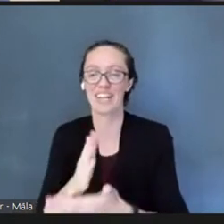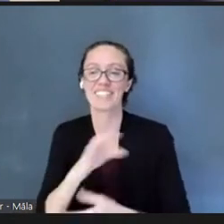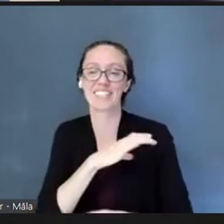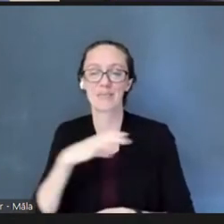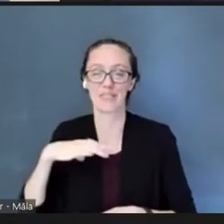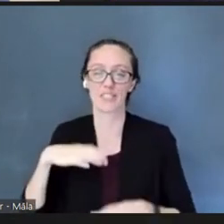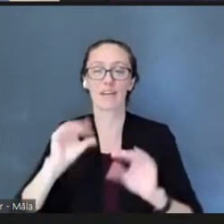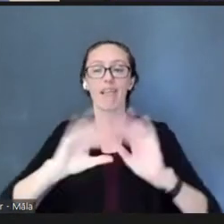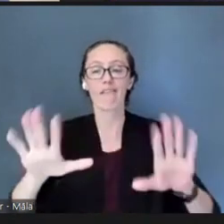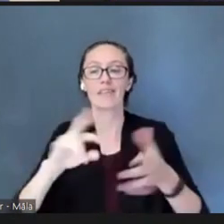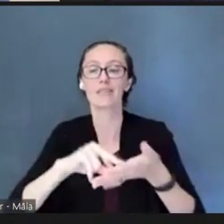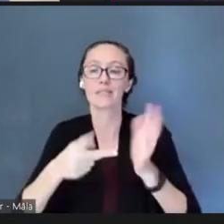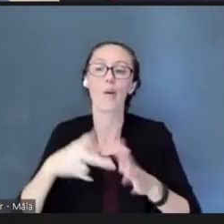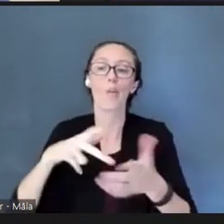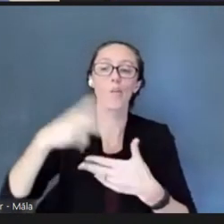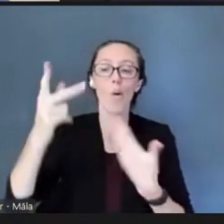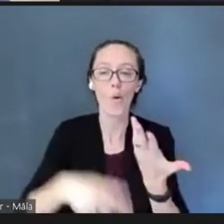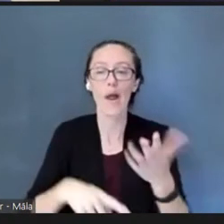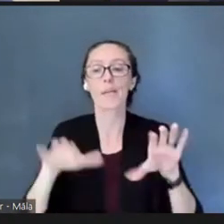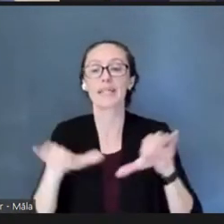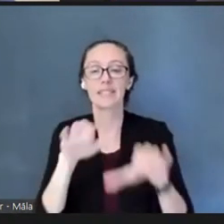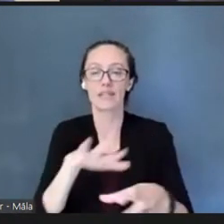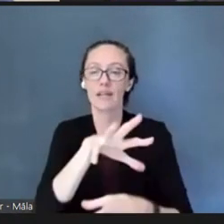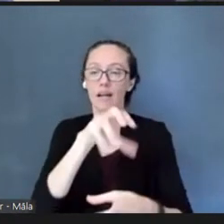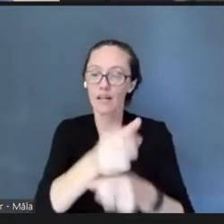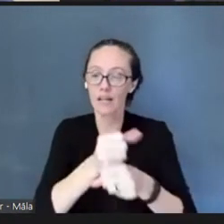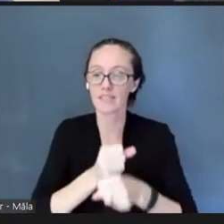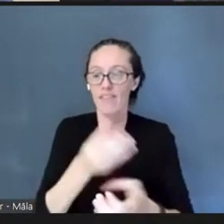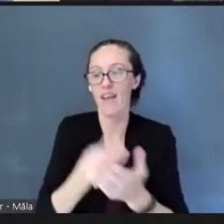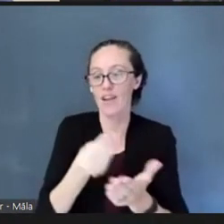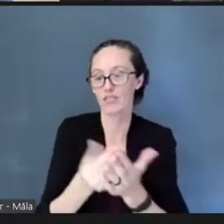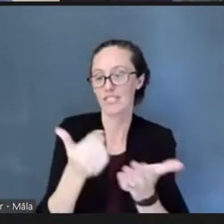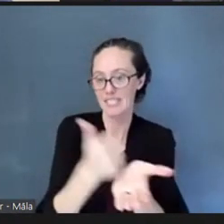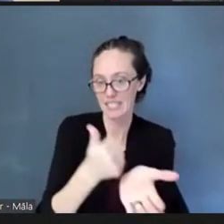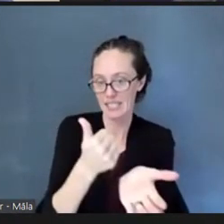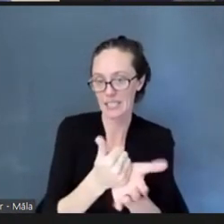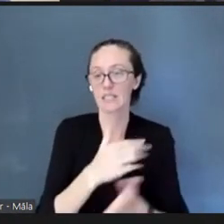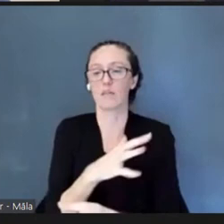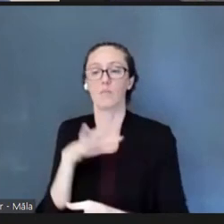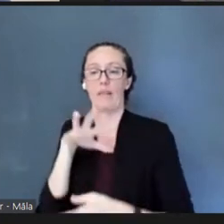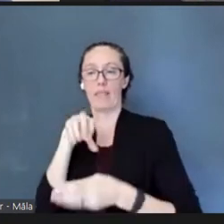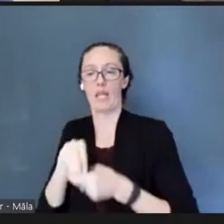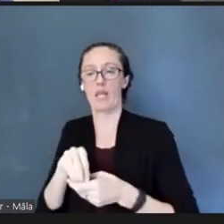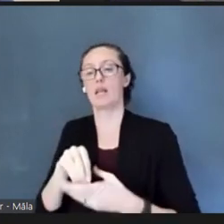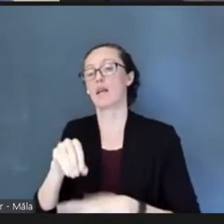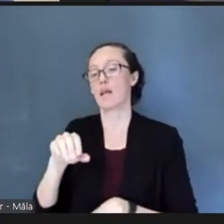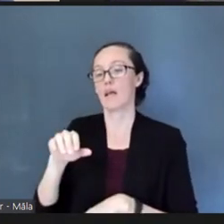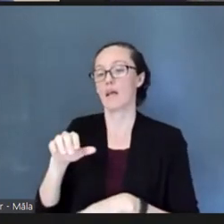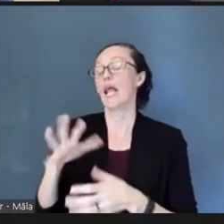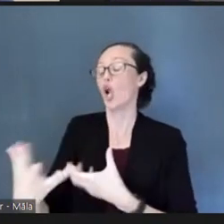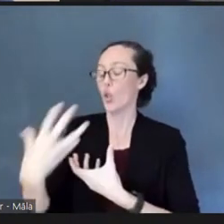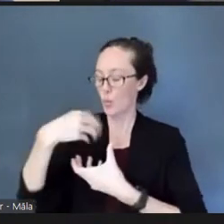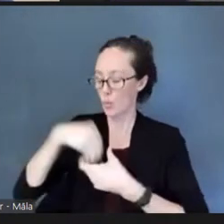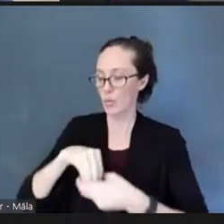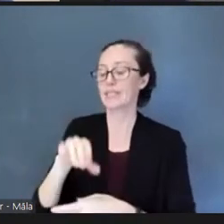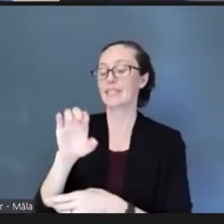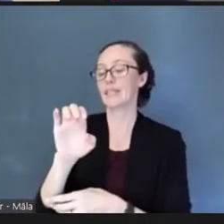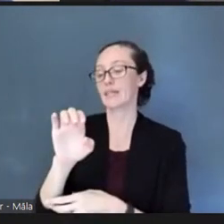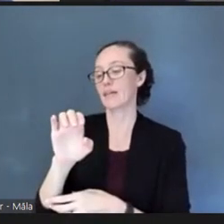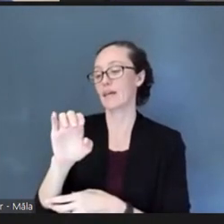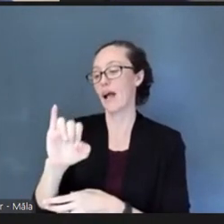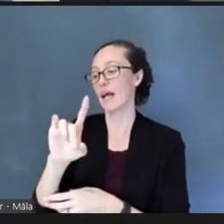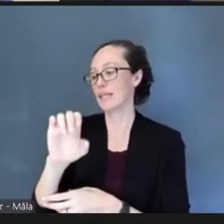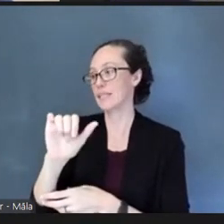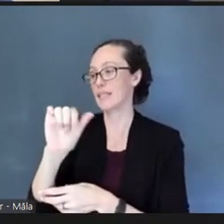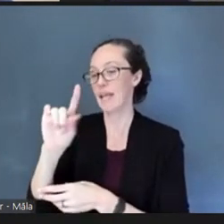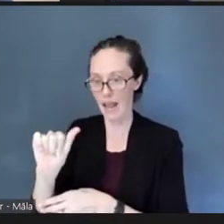program or activity receiving state financial assistance, includes cases when this within the scope of the Individuals with Disabilities Education Act from the jurisdiction of the Hawaii